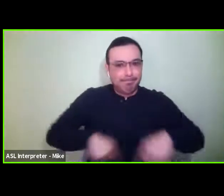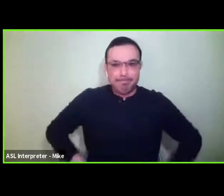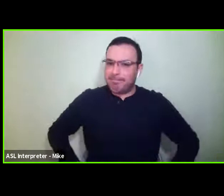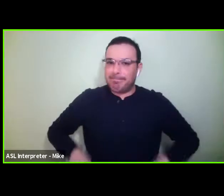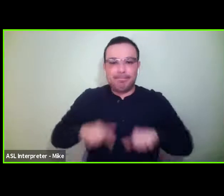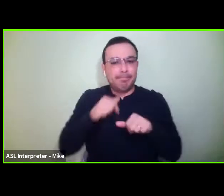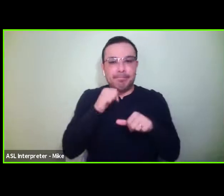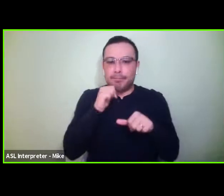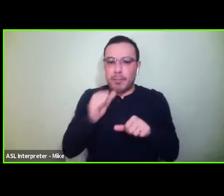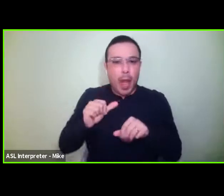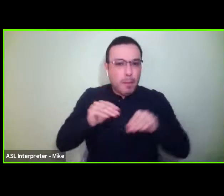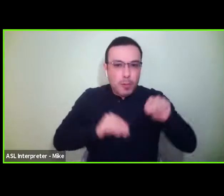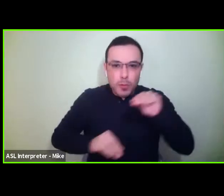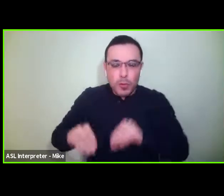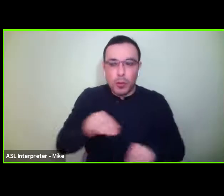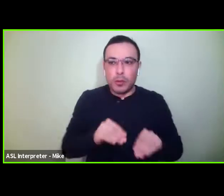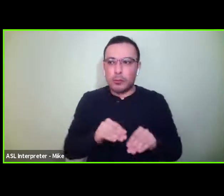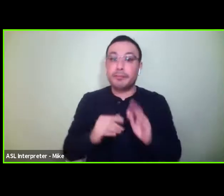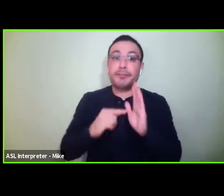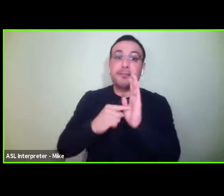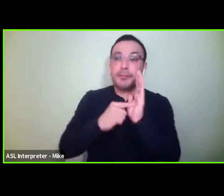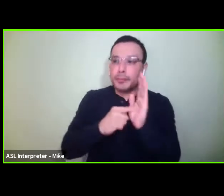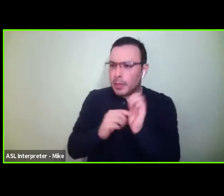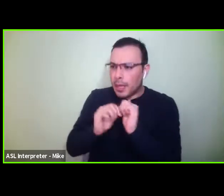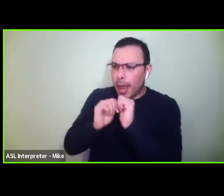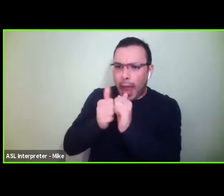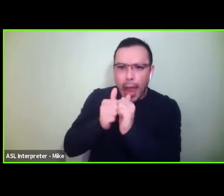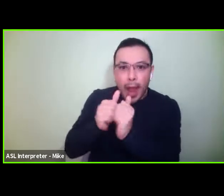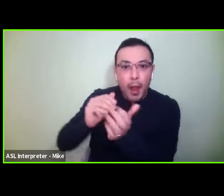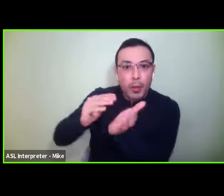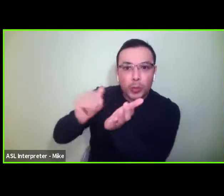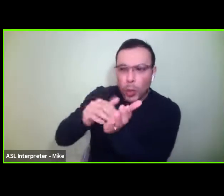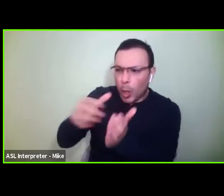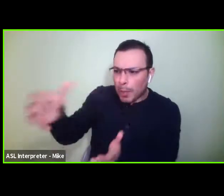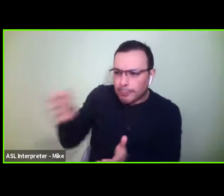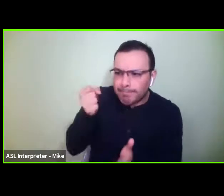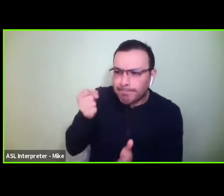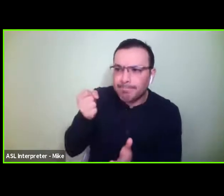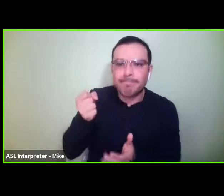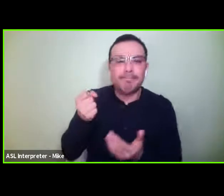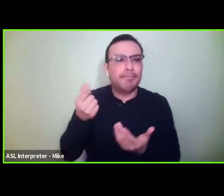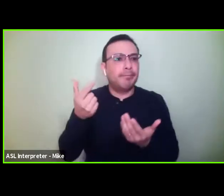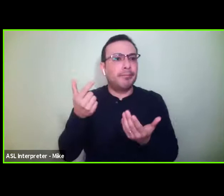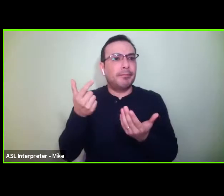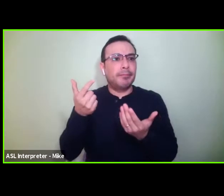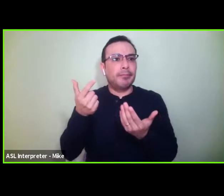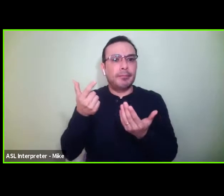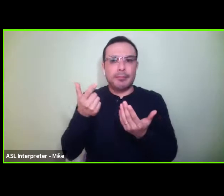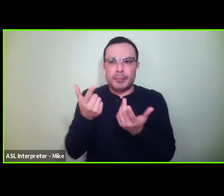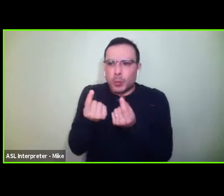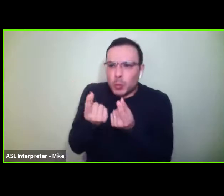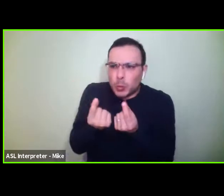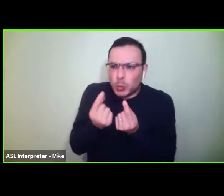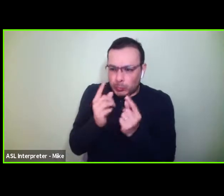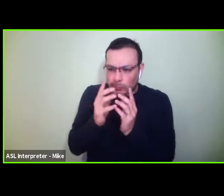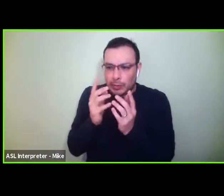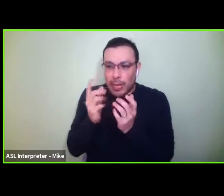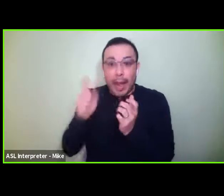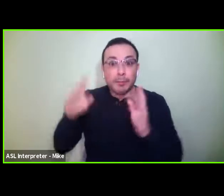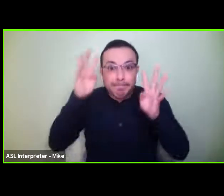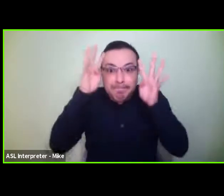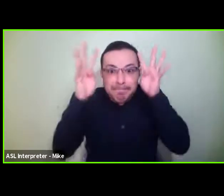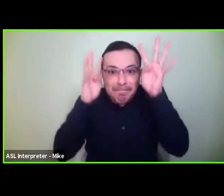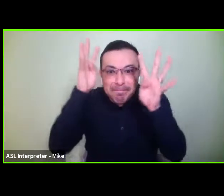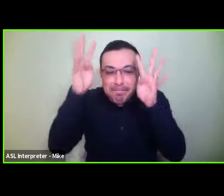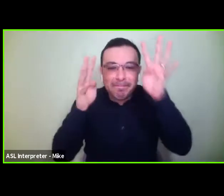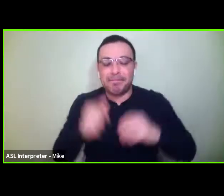way to pour out laundry detergent, a hand clip for a stick of deodorant, but they are also innovative and creative.